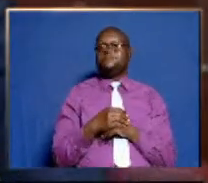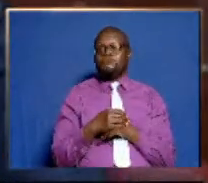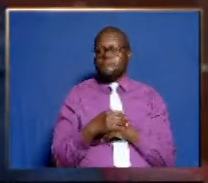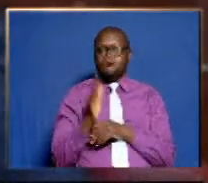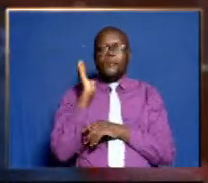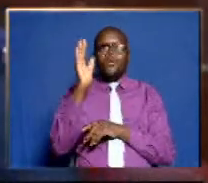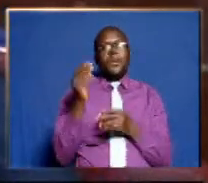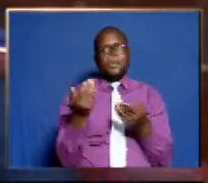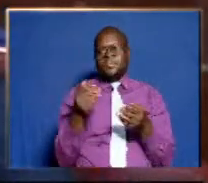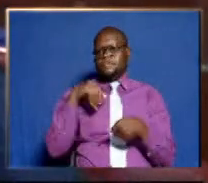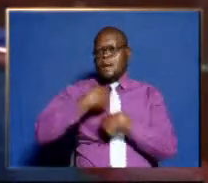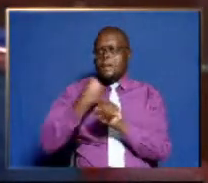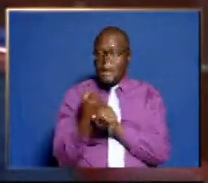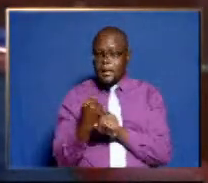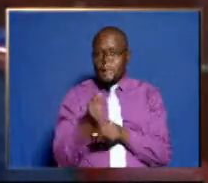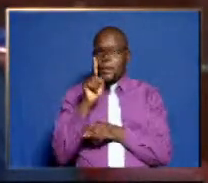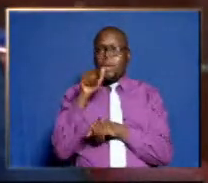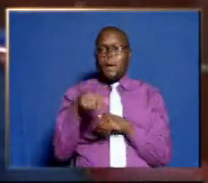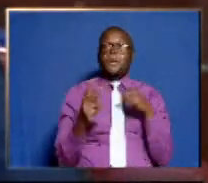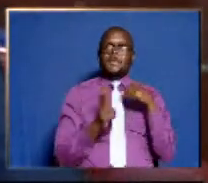will constitute